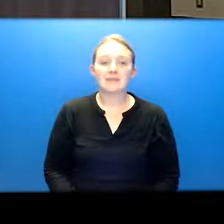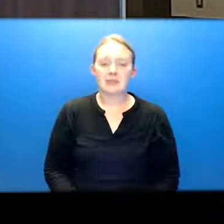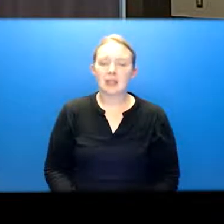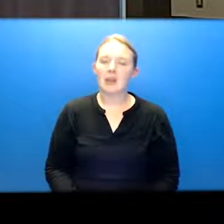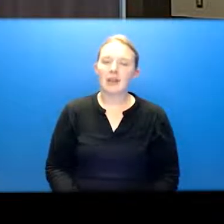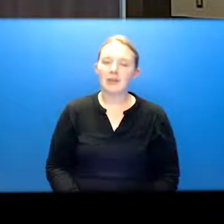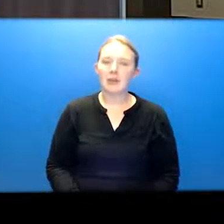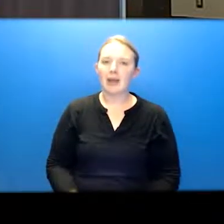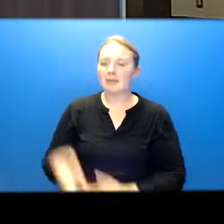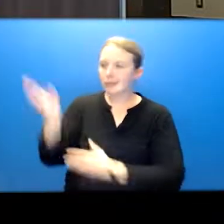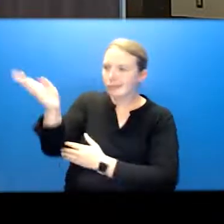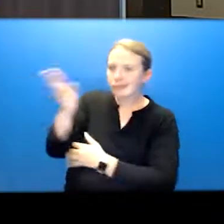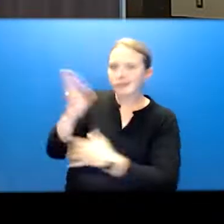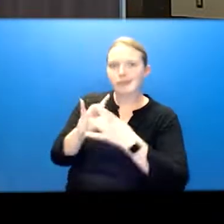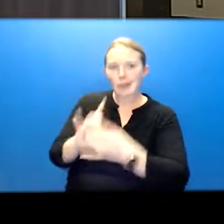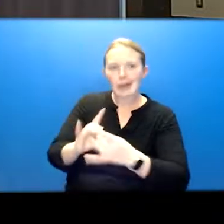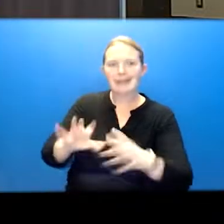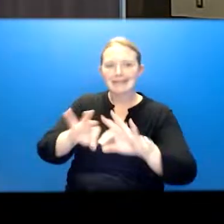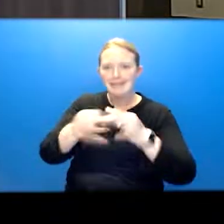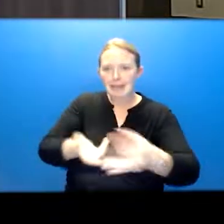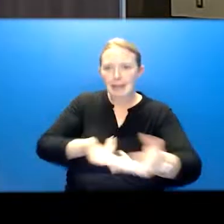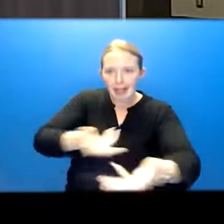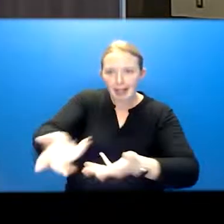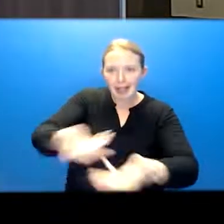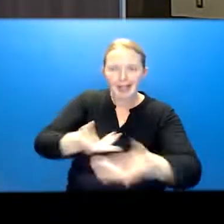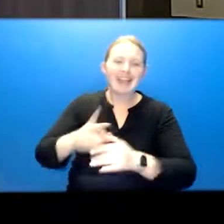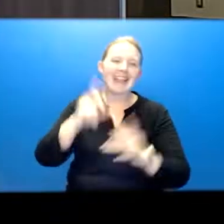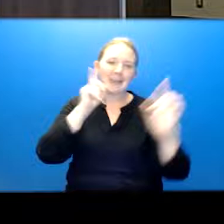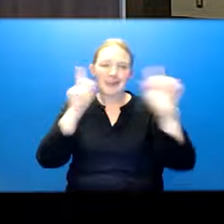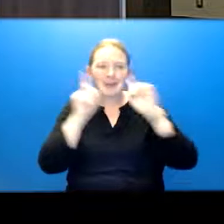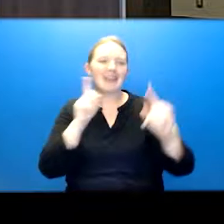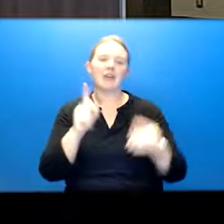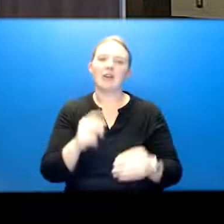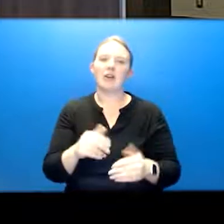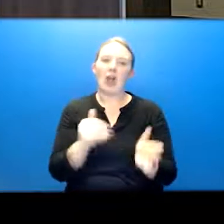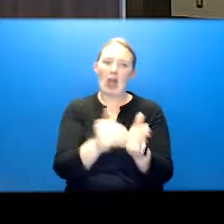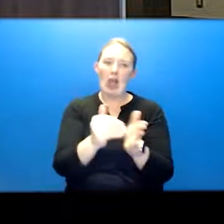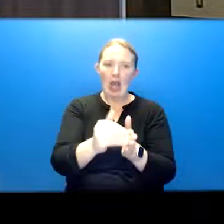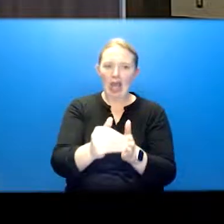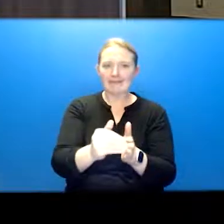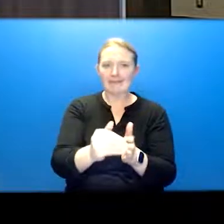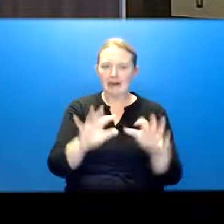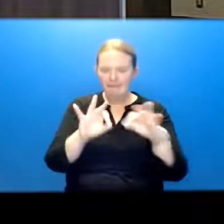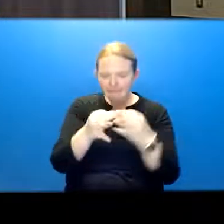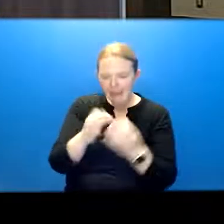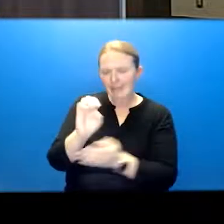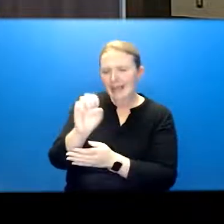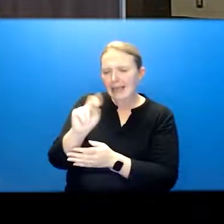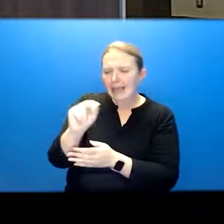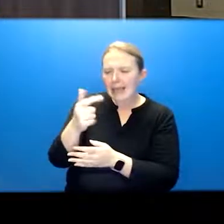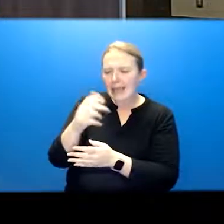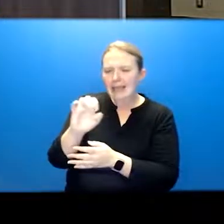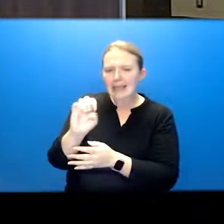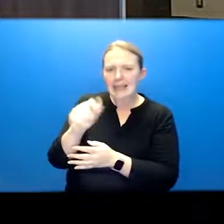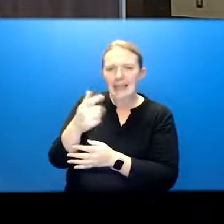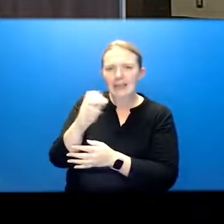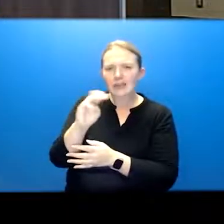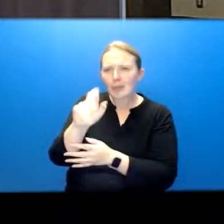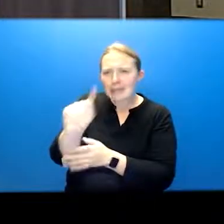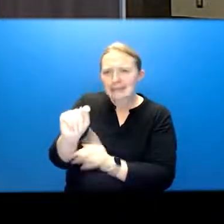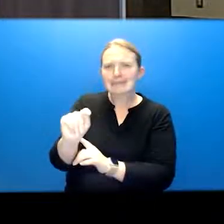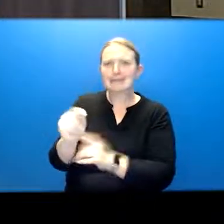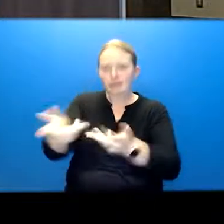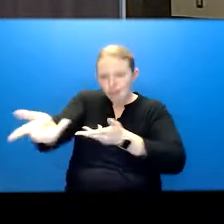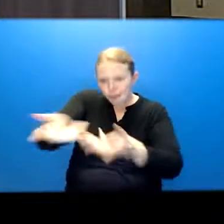talk about family engagement, and I'm pretty sure you hear family engagement thrown out a lot of the times. And a lot of that generally lands